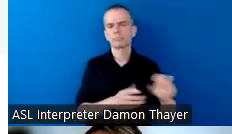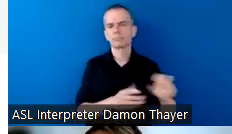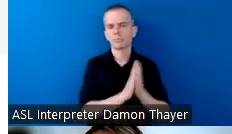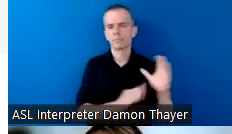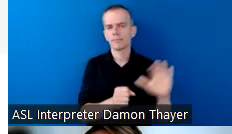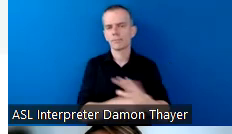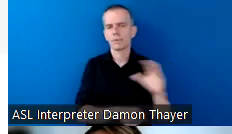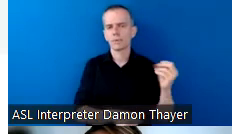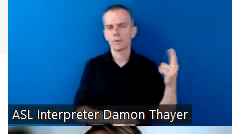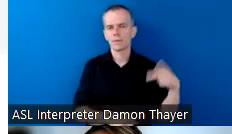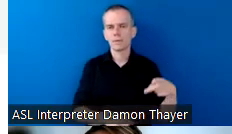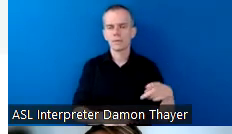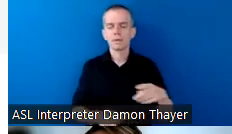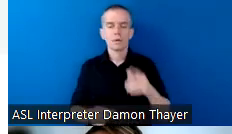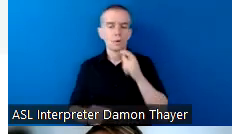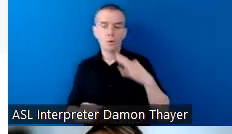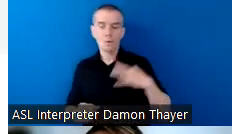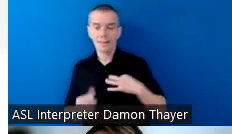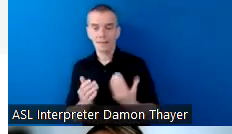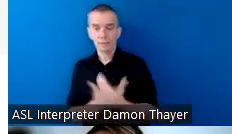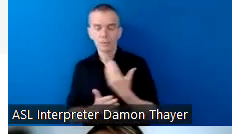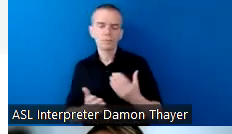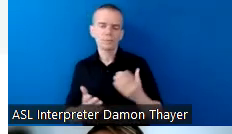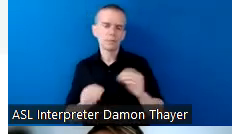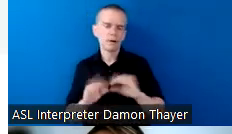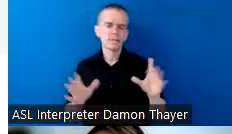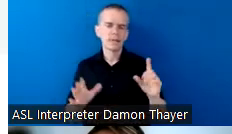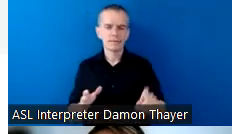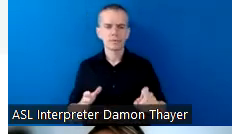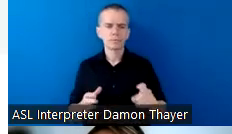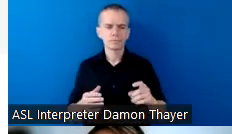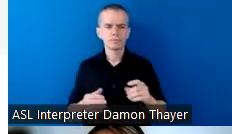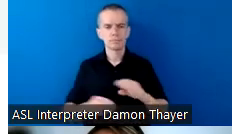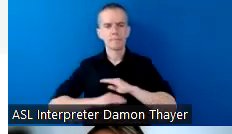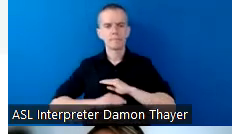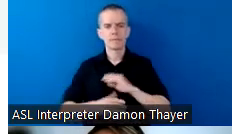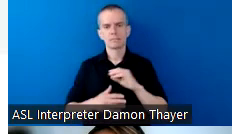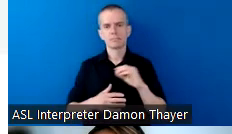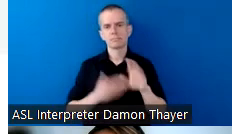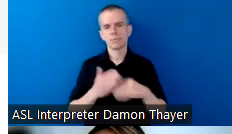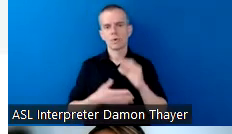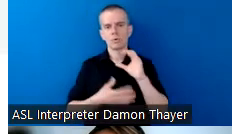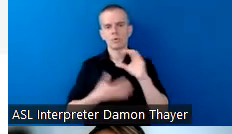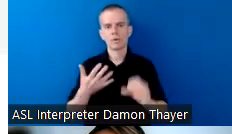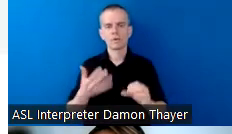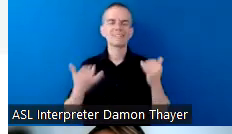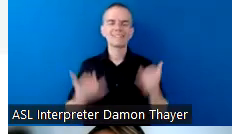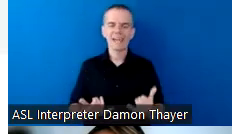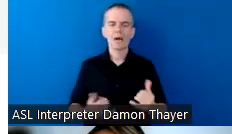other eligibility criteria in order to be considered for OHP. But the immigration status is